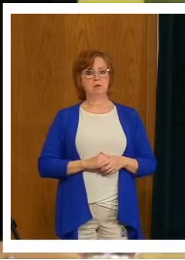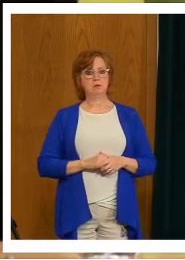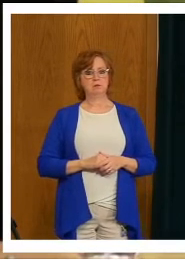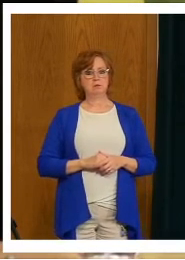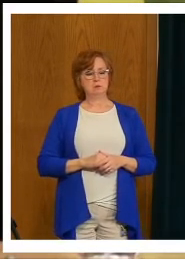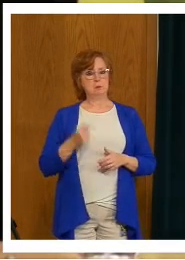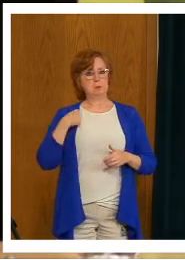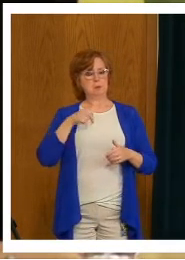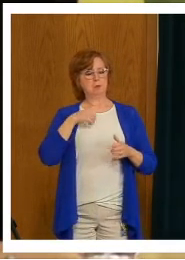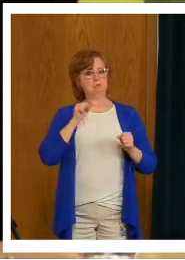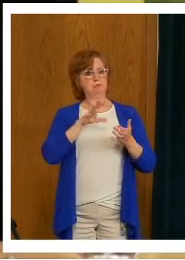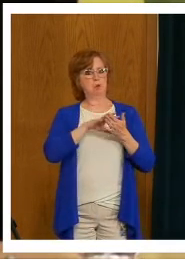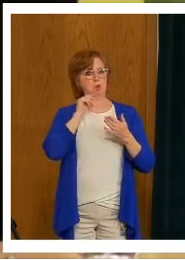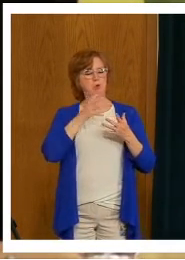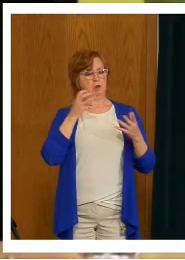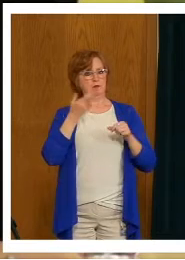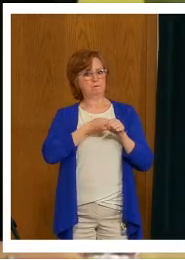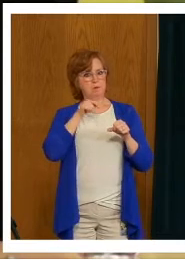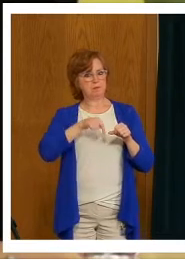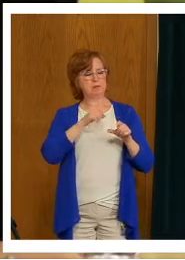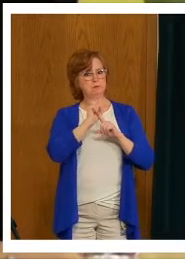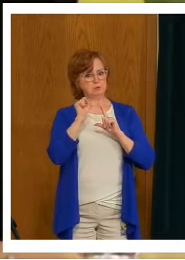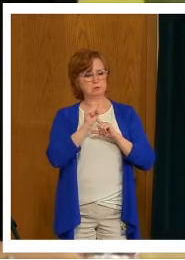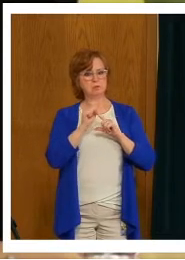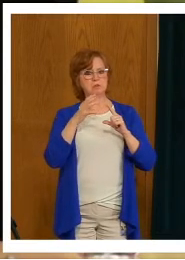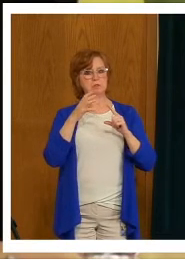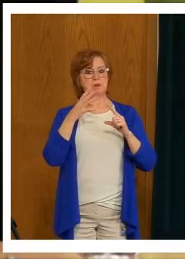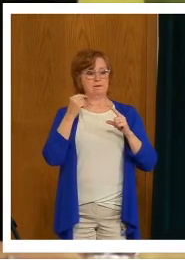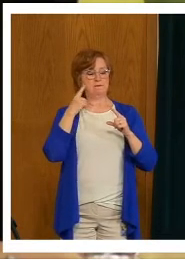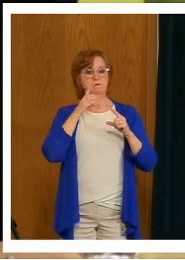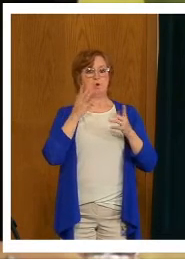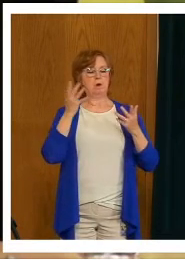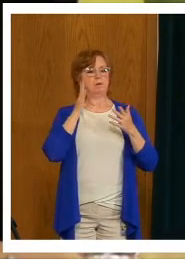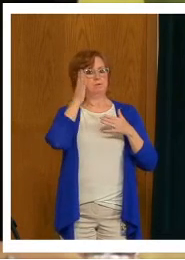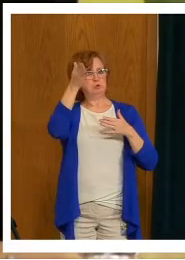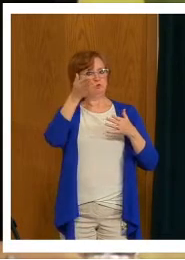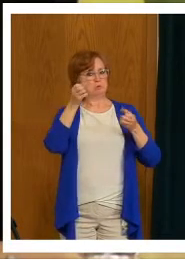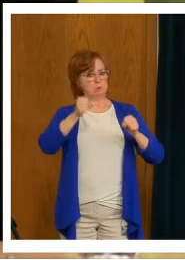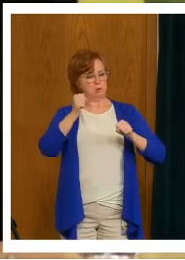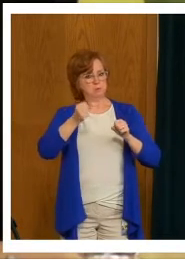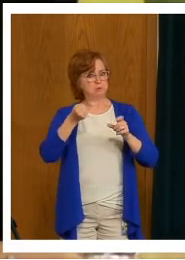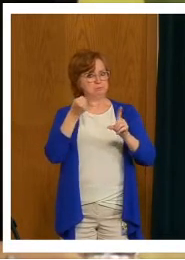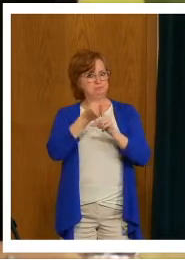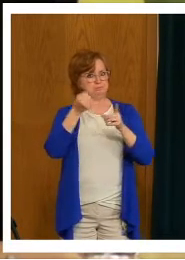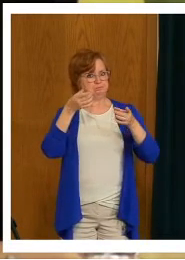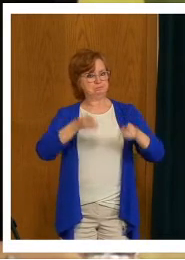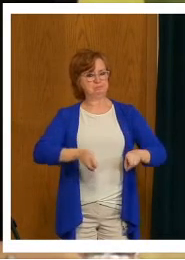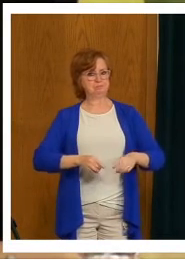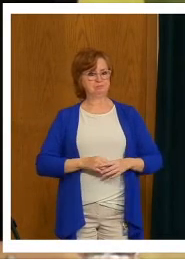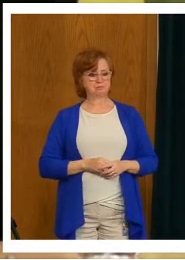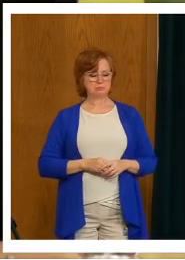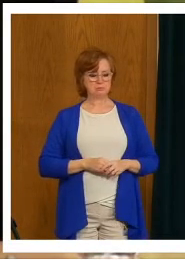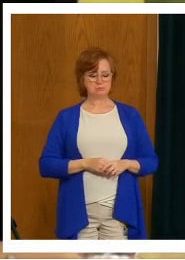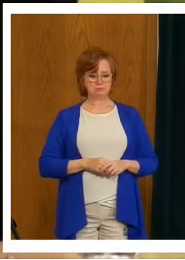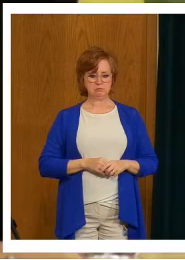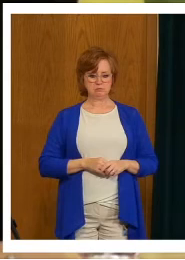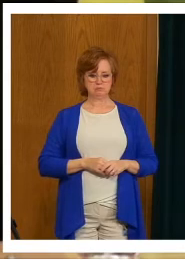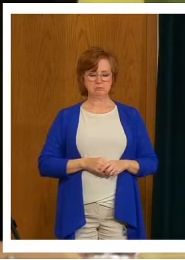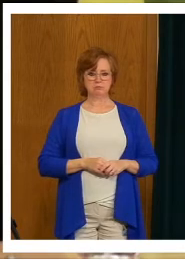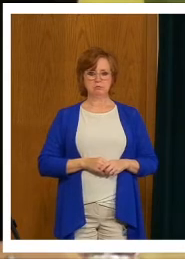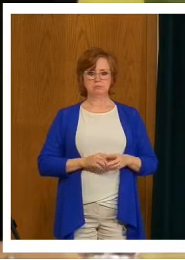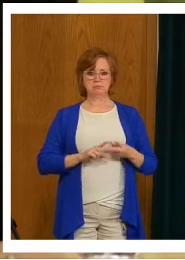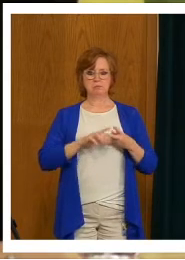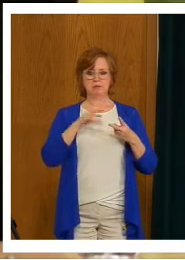future. And let's also make sure that we're recognizing where we may have had some challenges and plugging those holes should we